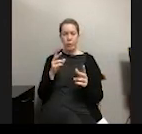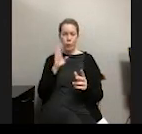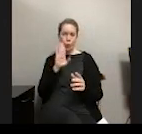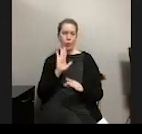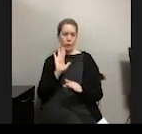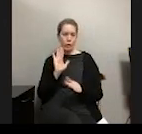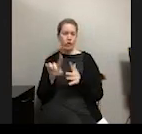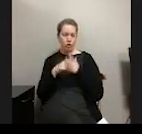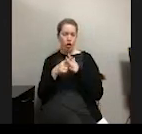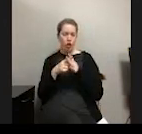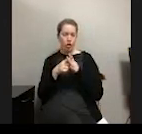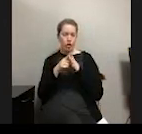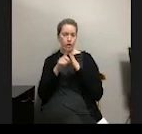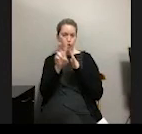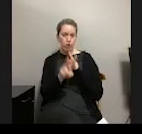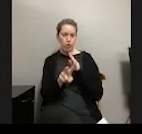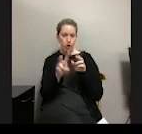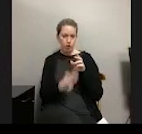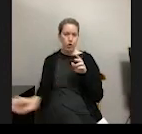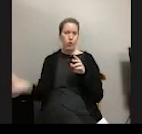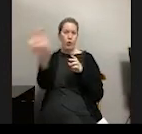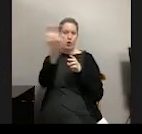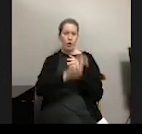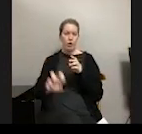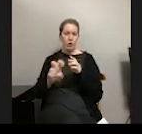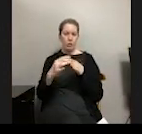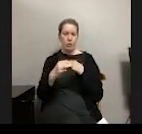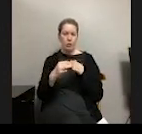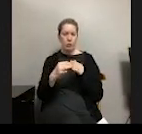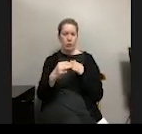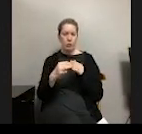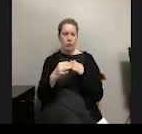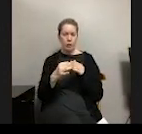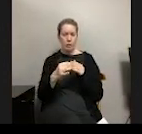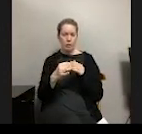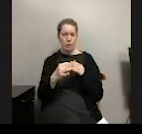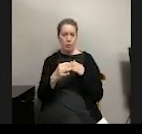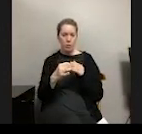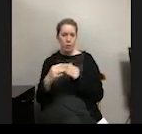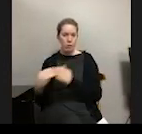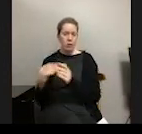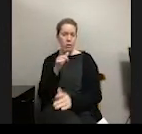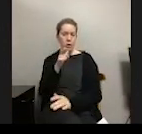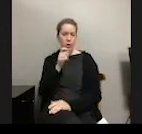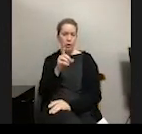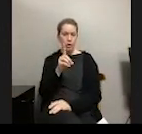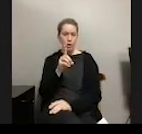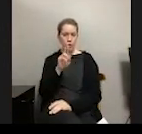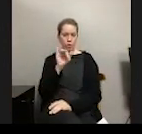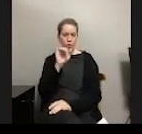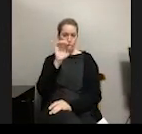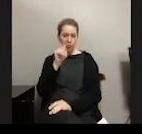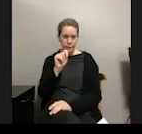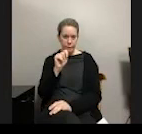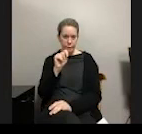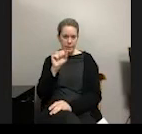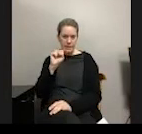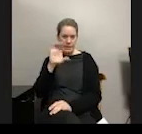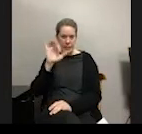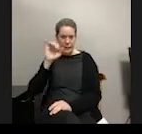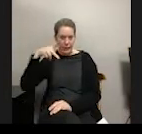driven by Driftscape. So Driftscape is an existing native app. Some of you might use it.